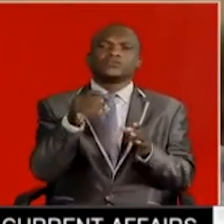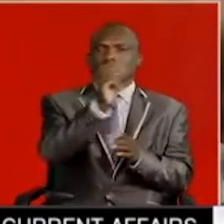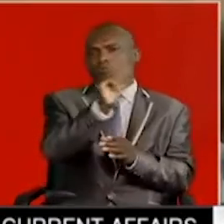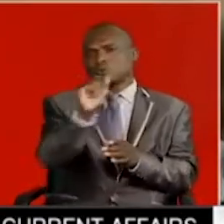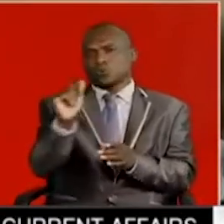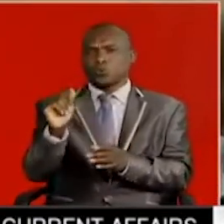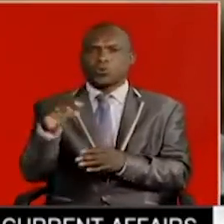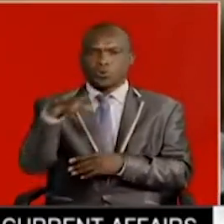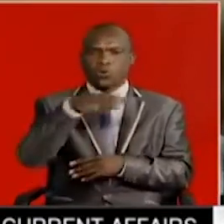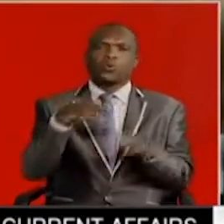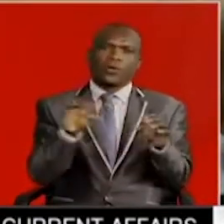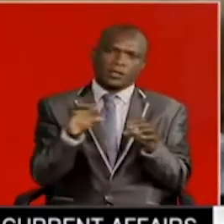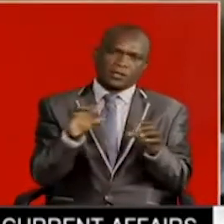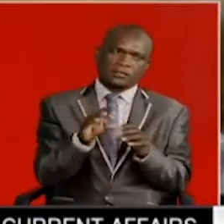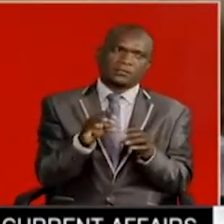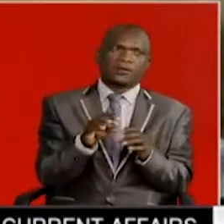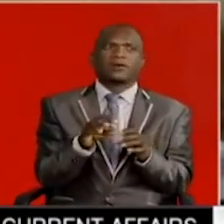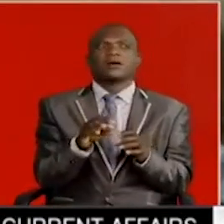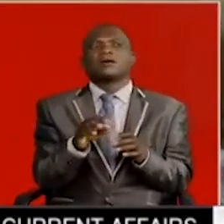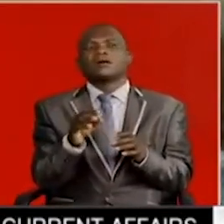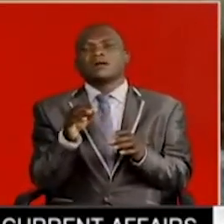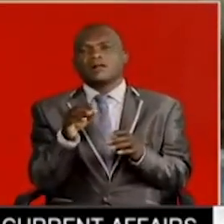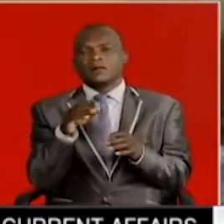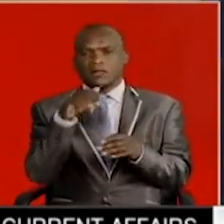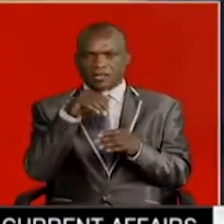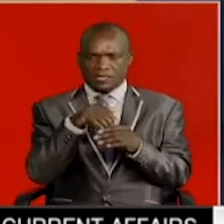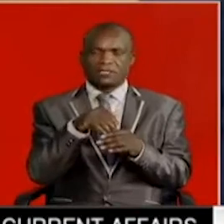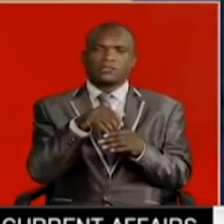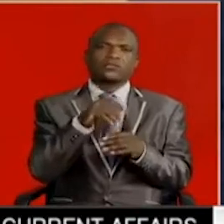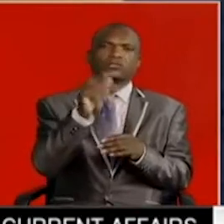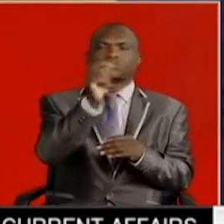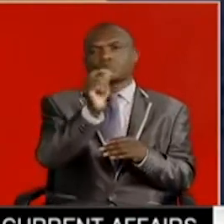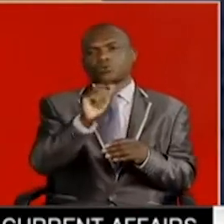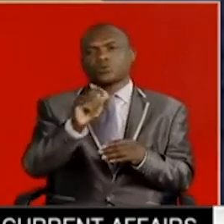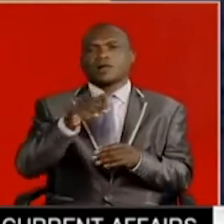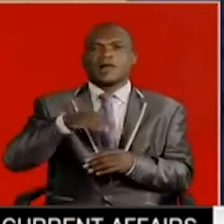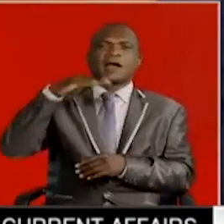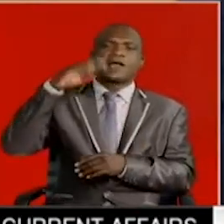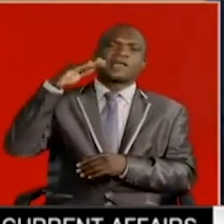and other staff at medium risk, depending with the